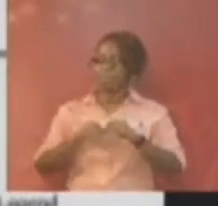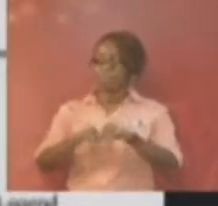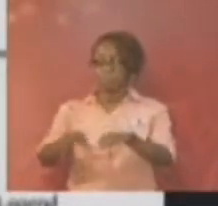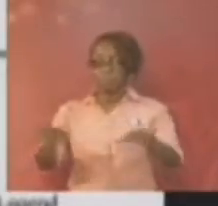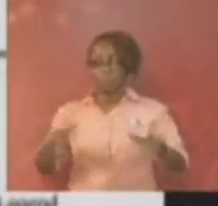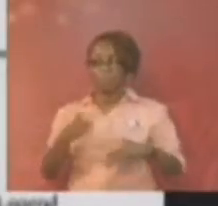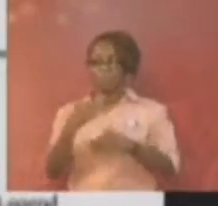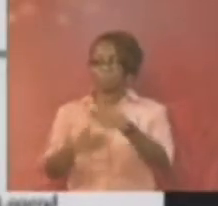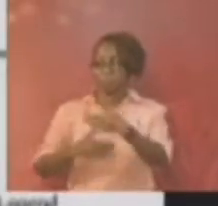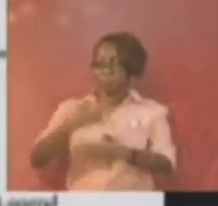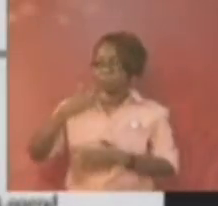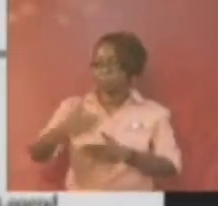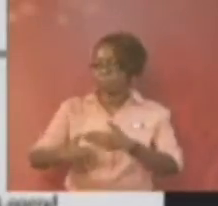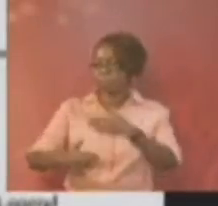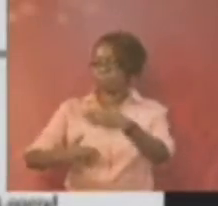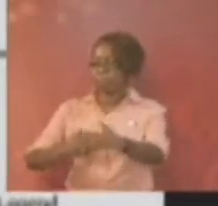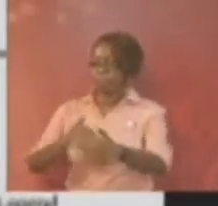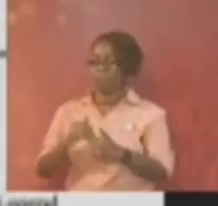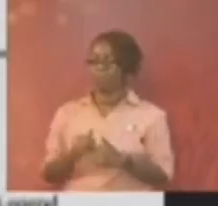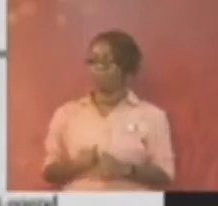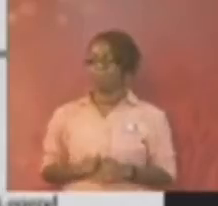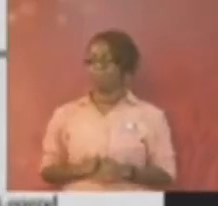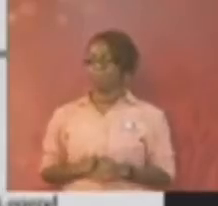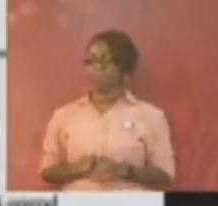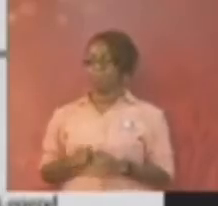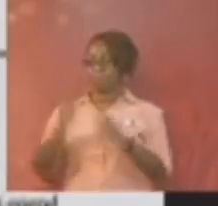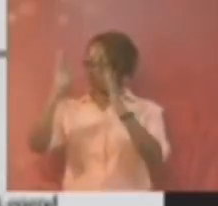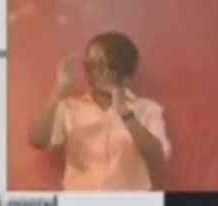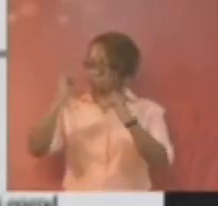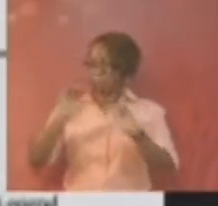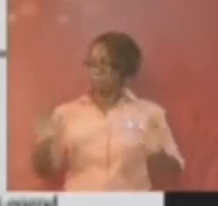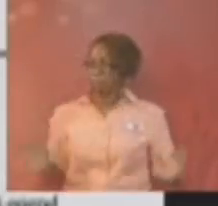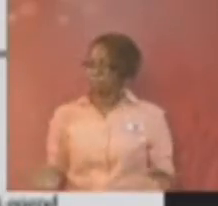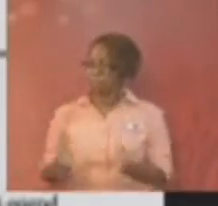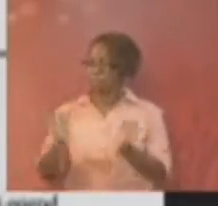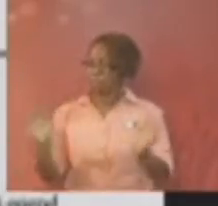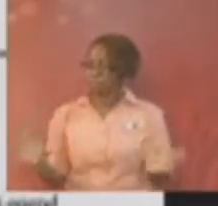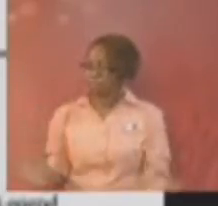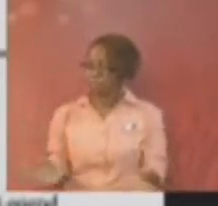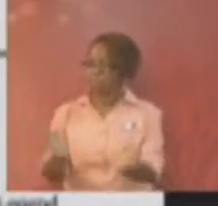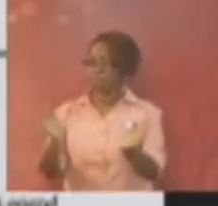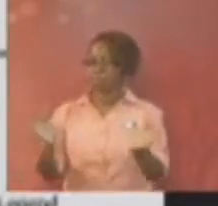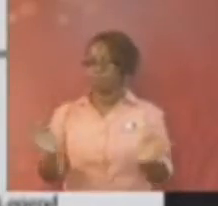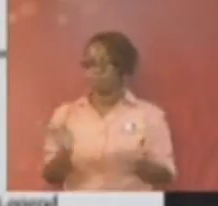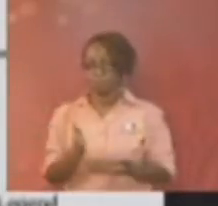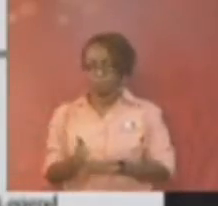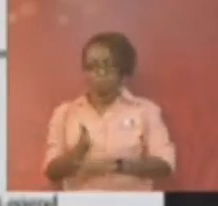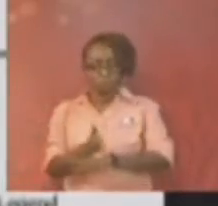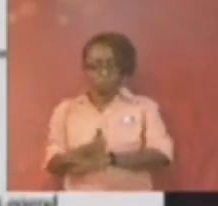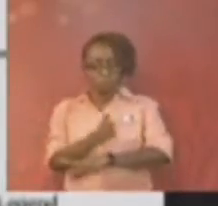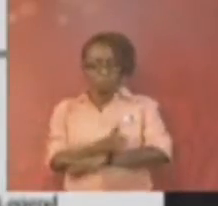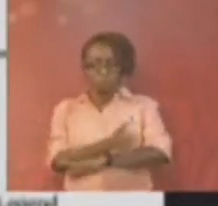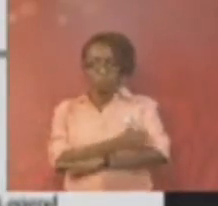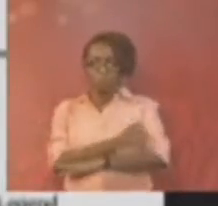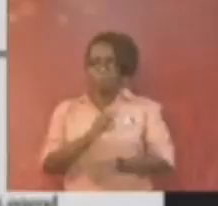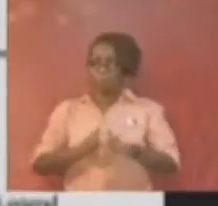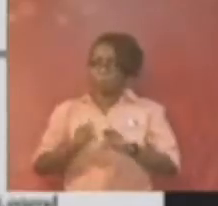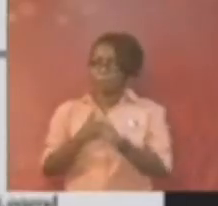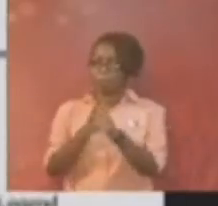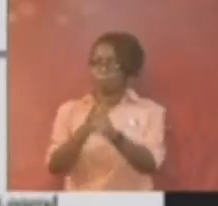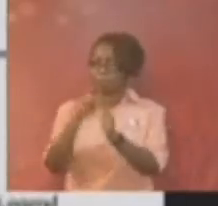the information sharing that we're hoping to encourage improved compliance, improved behavior, improved